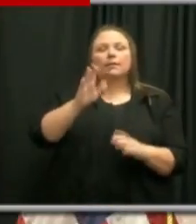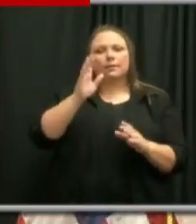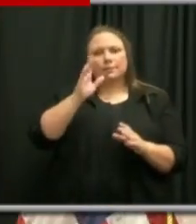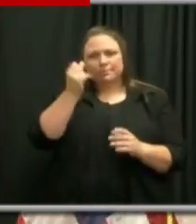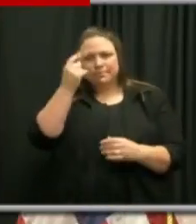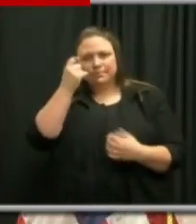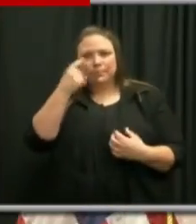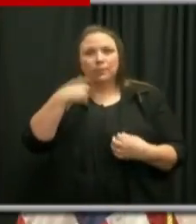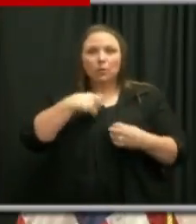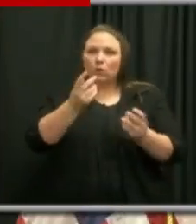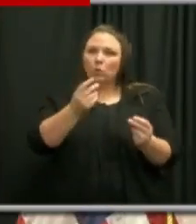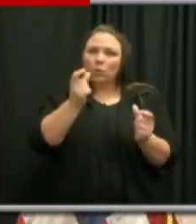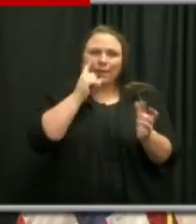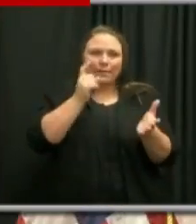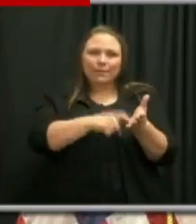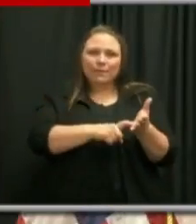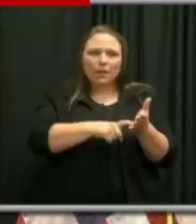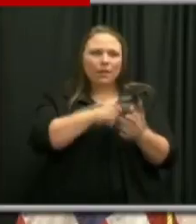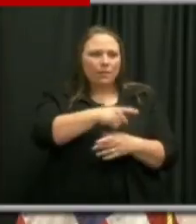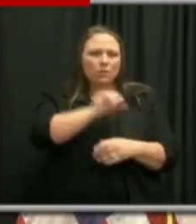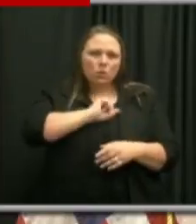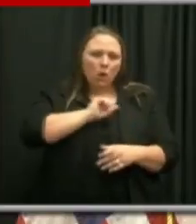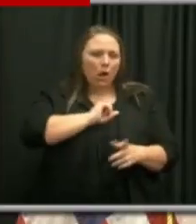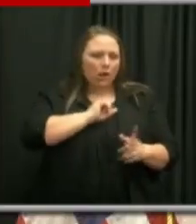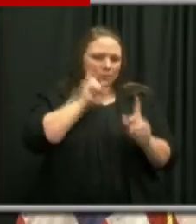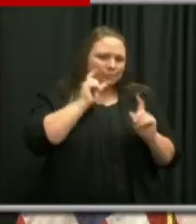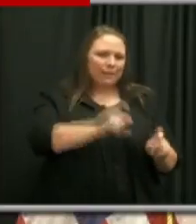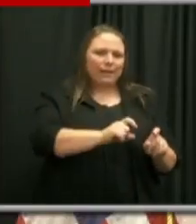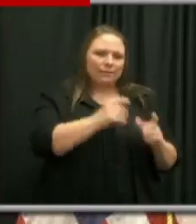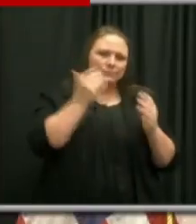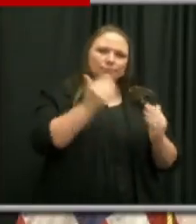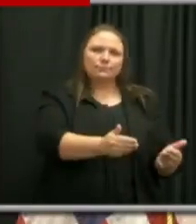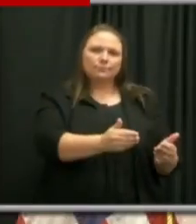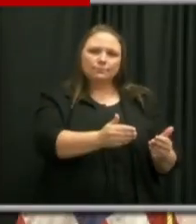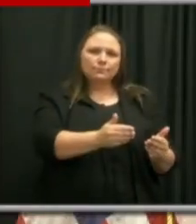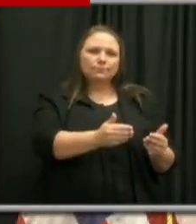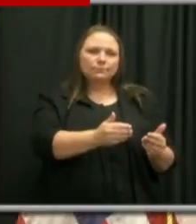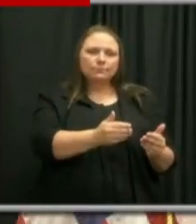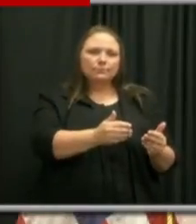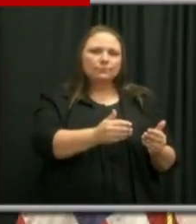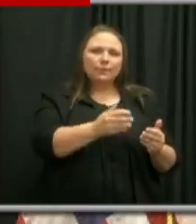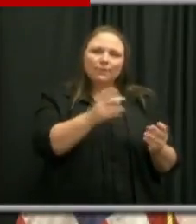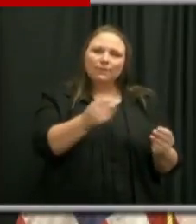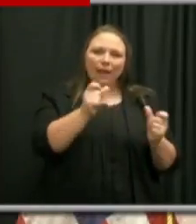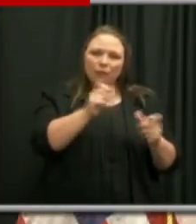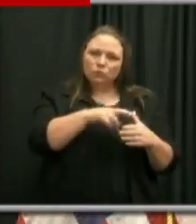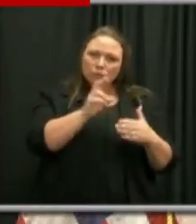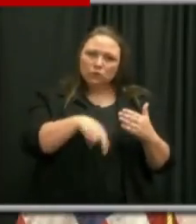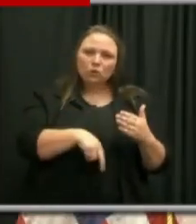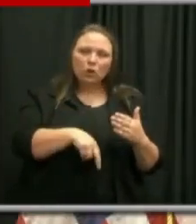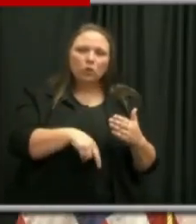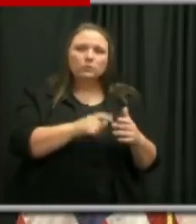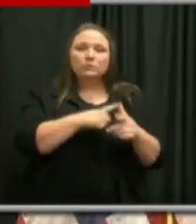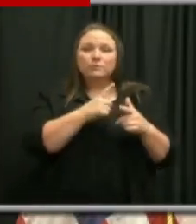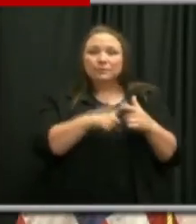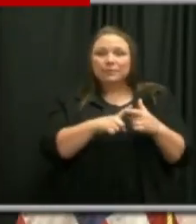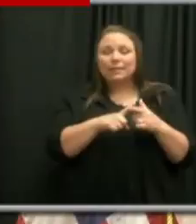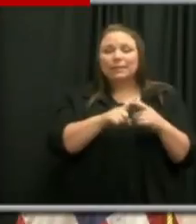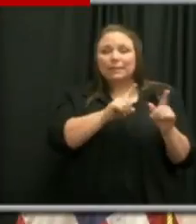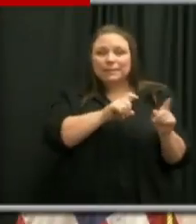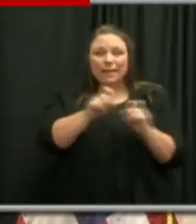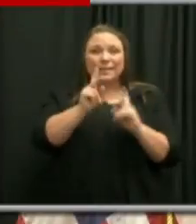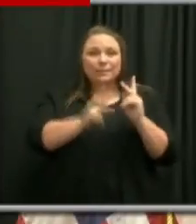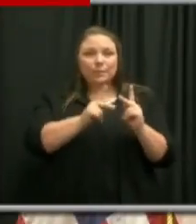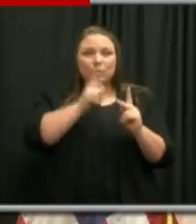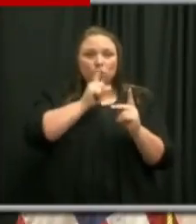we quickly identified that somebody became symptomatic. We quickly tested that individual, and then quickly tested the individuals